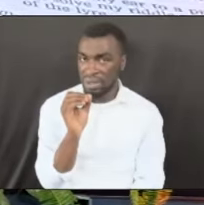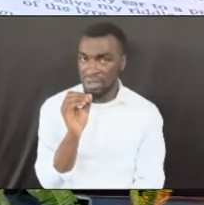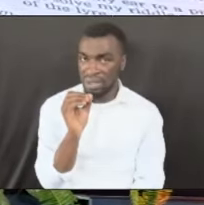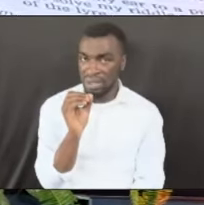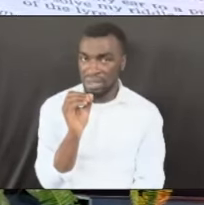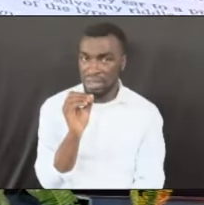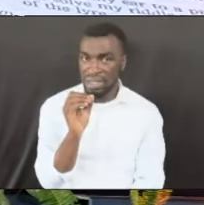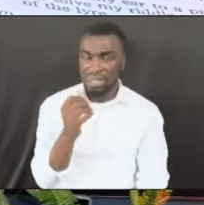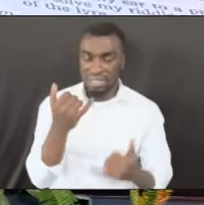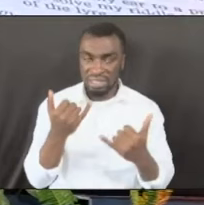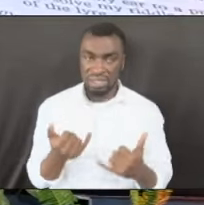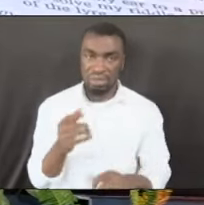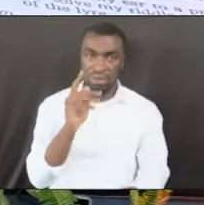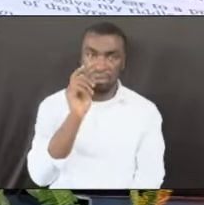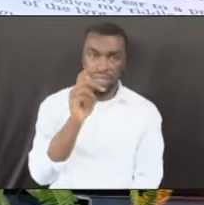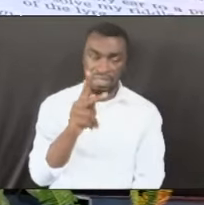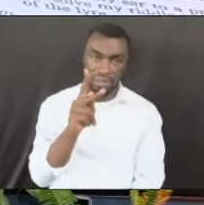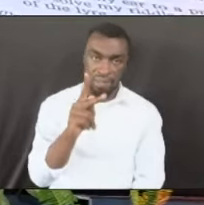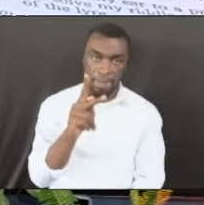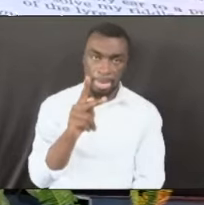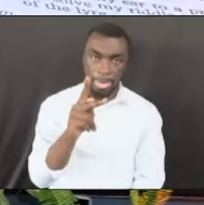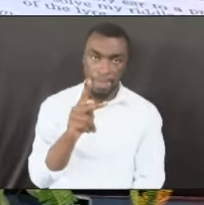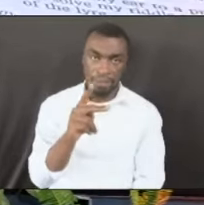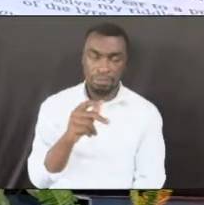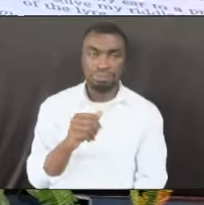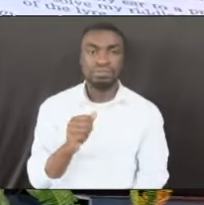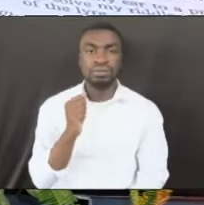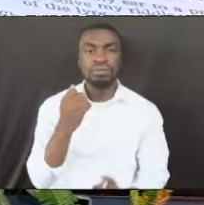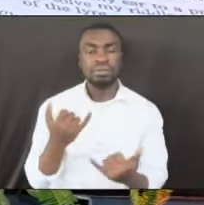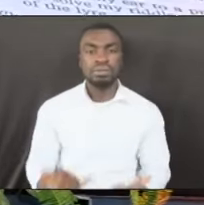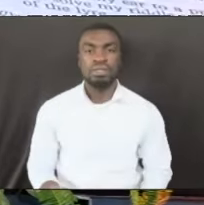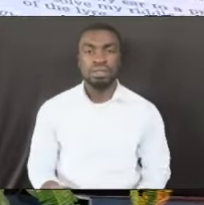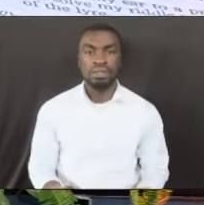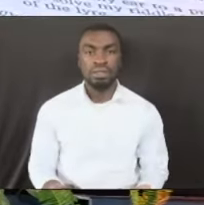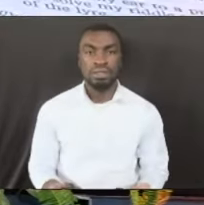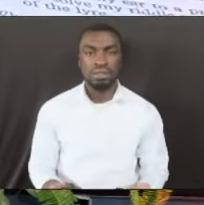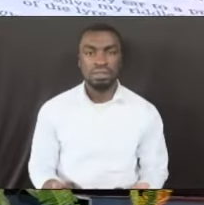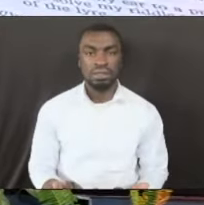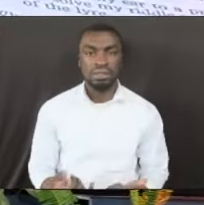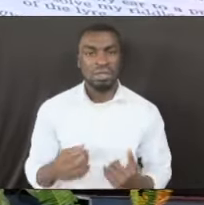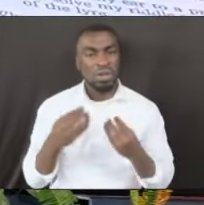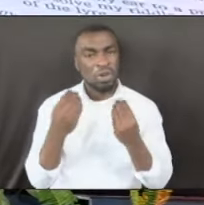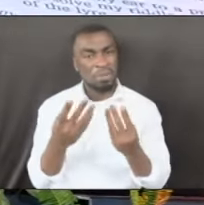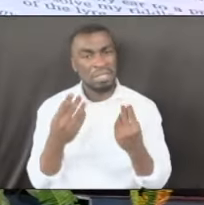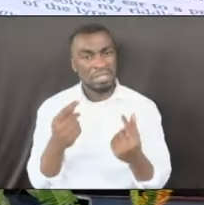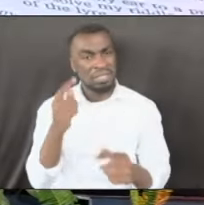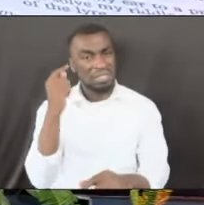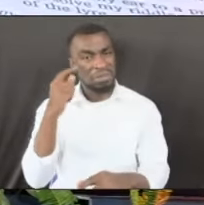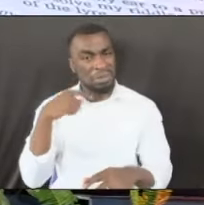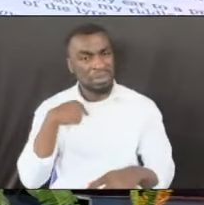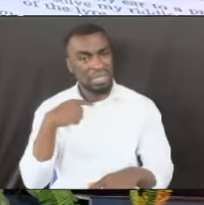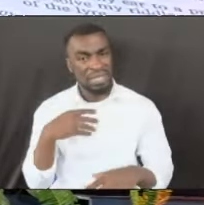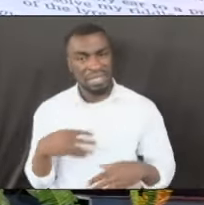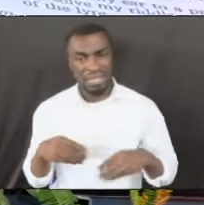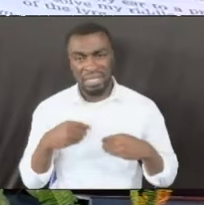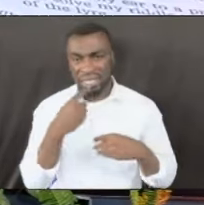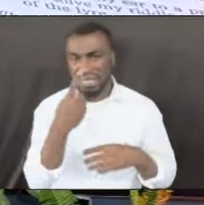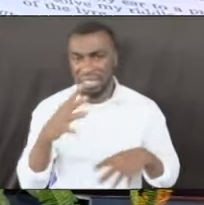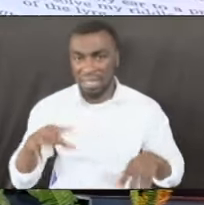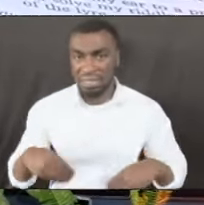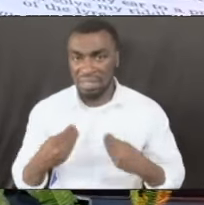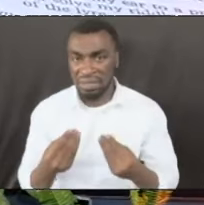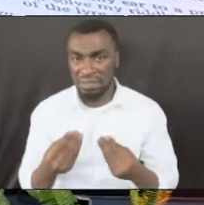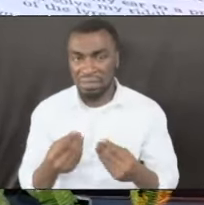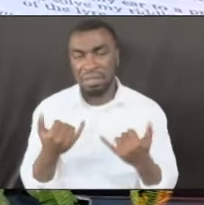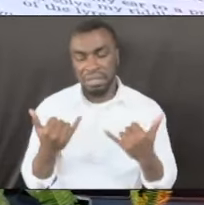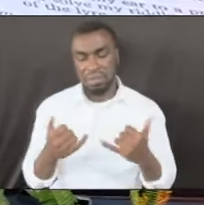Is now okay. Now, how many testimonies did I say I'm doing? Okay, I'm doing the third